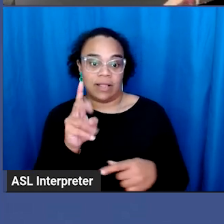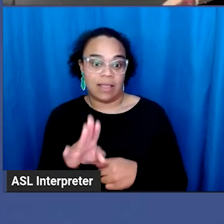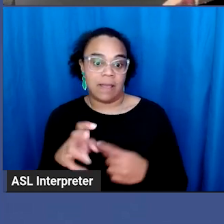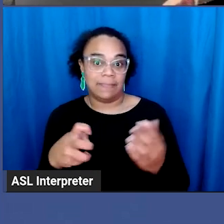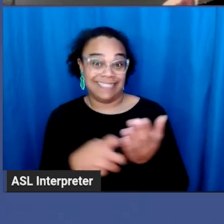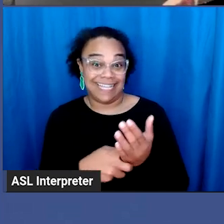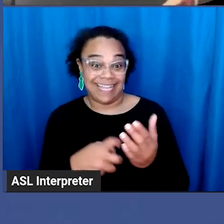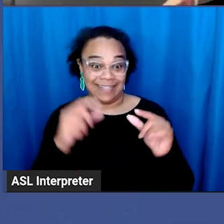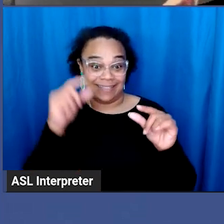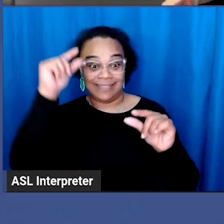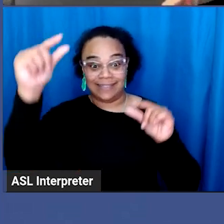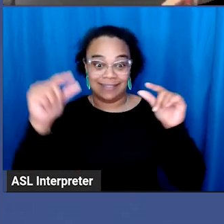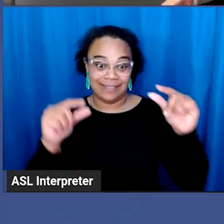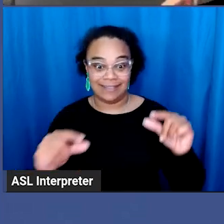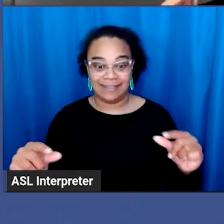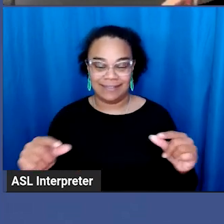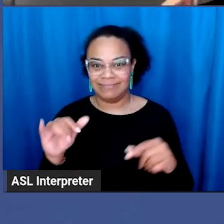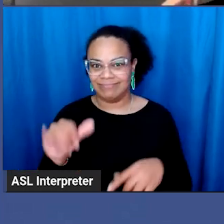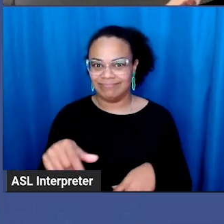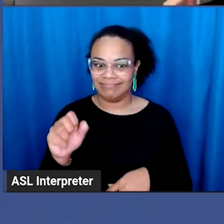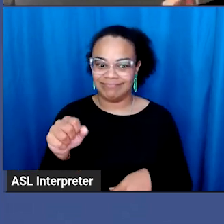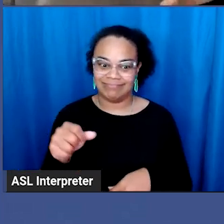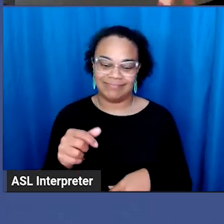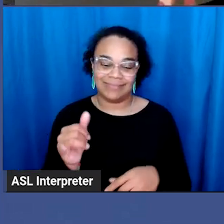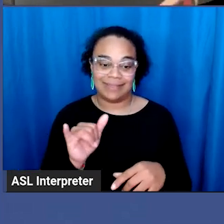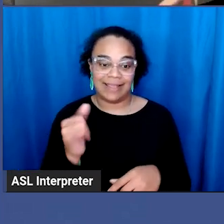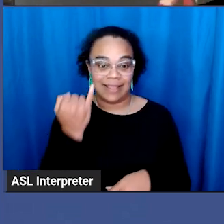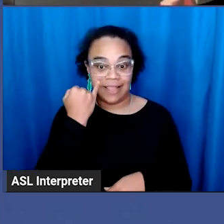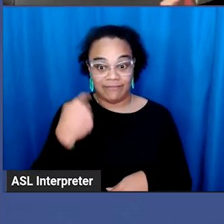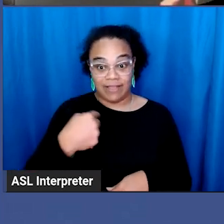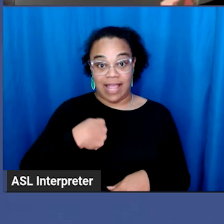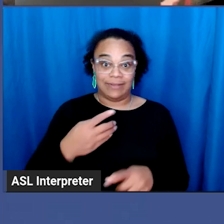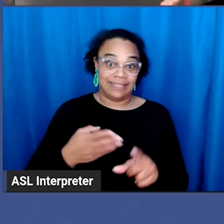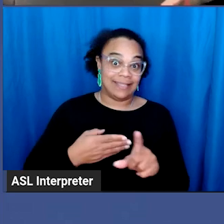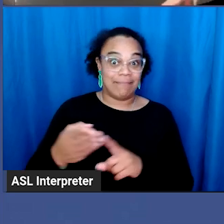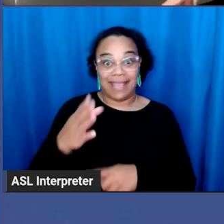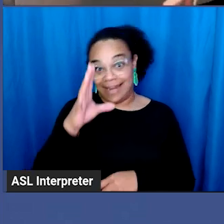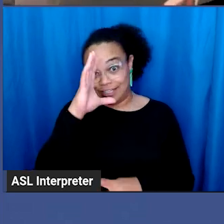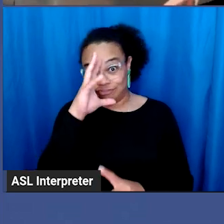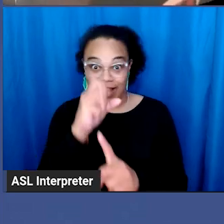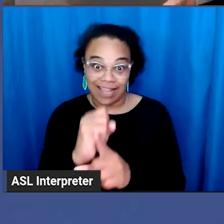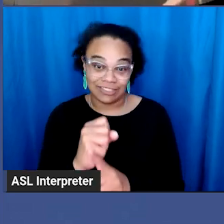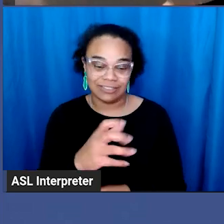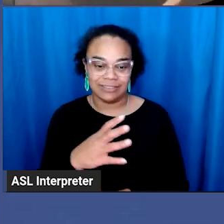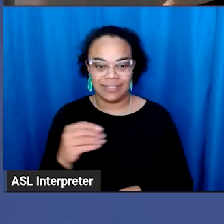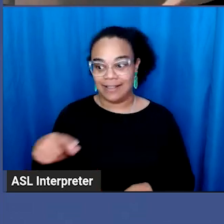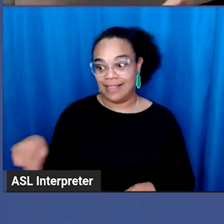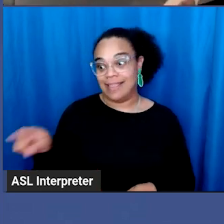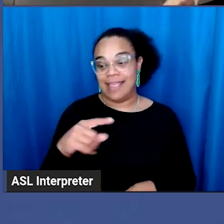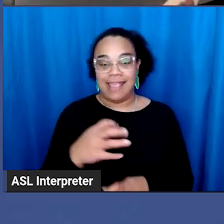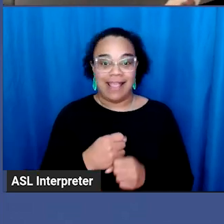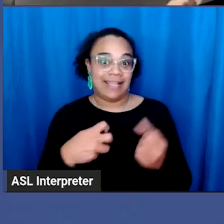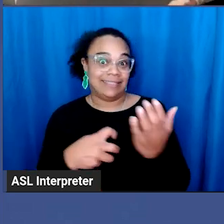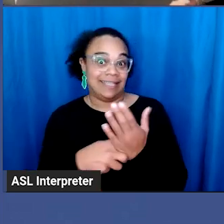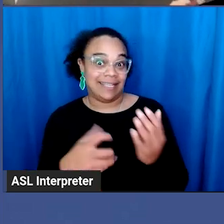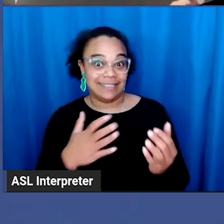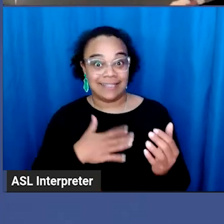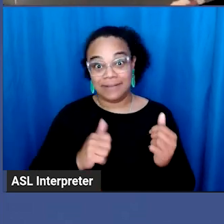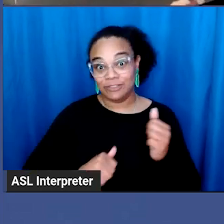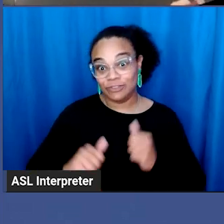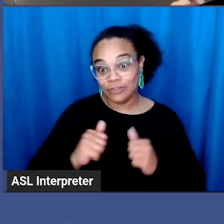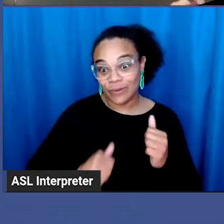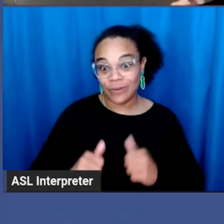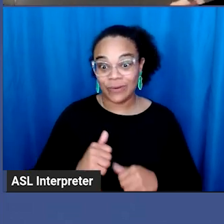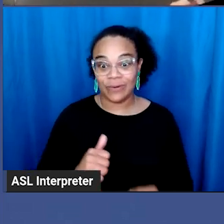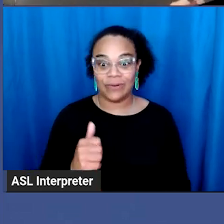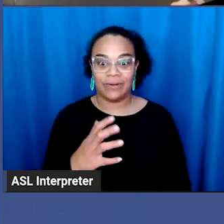tickets, yeah, like as if I was the main attraction, and they got tickets to my show.